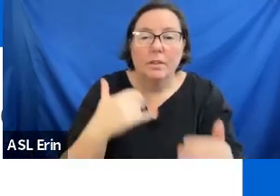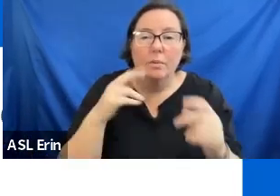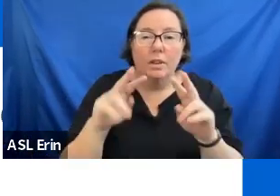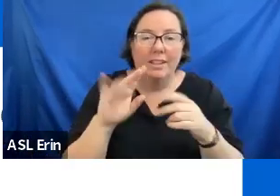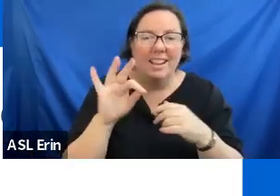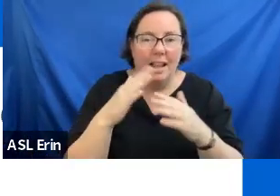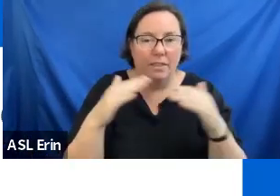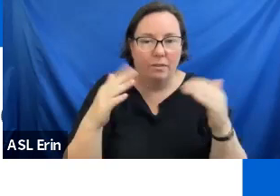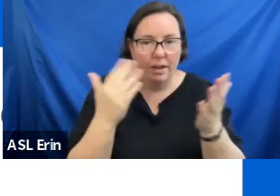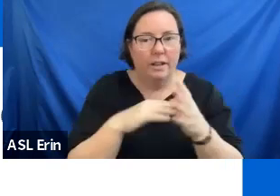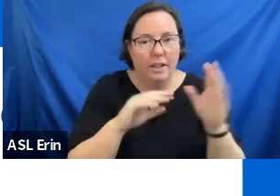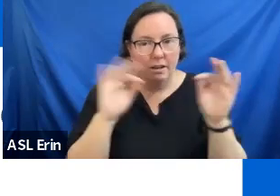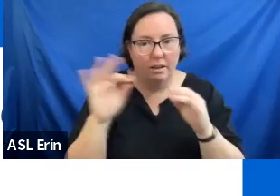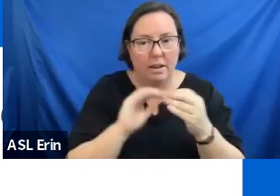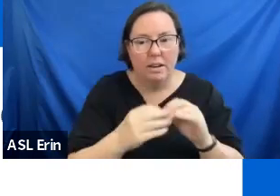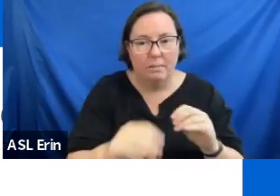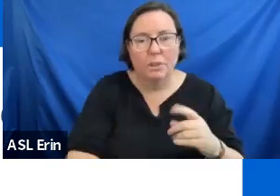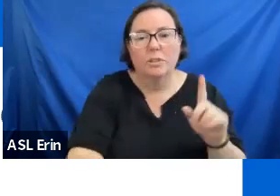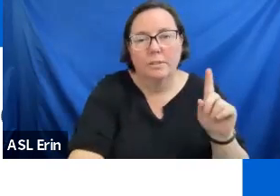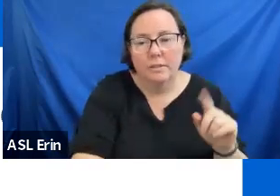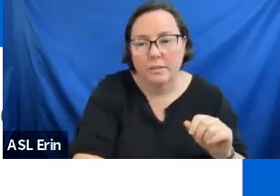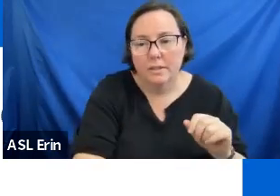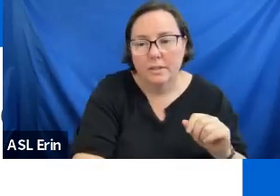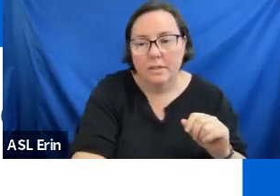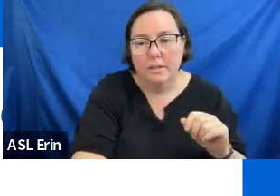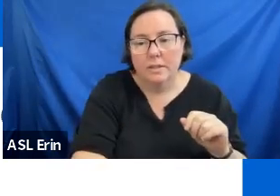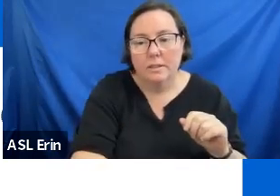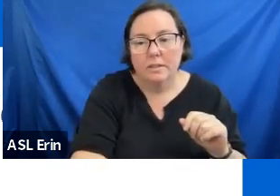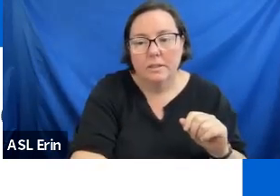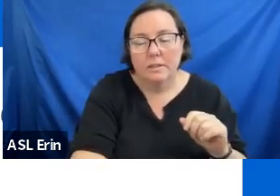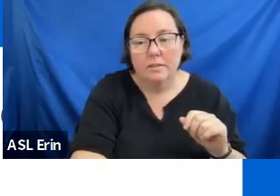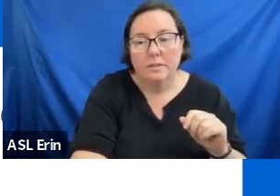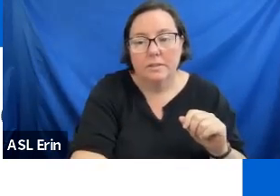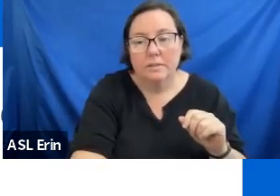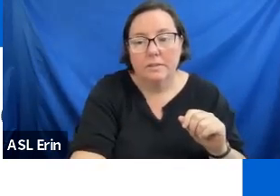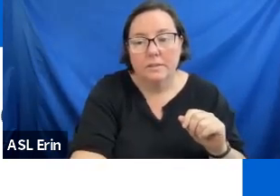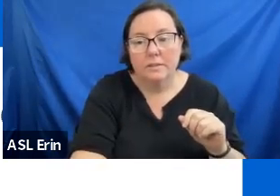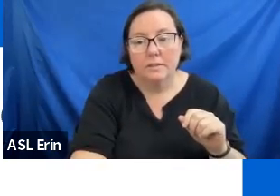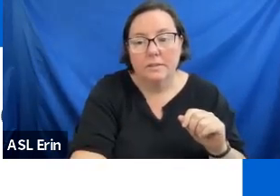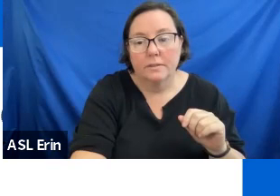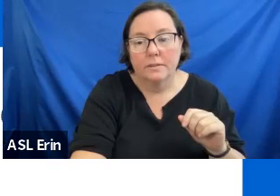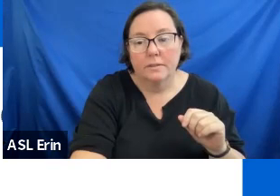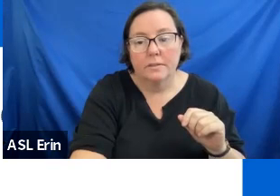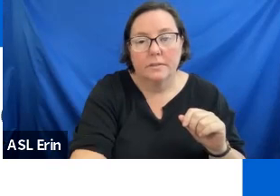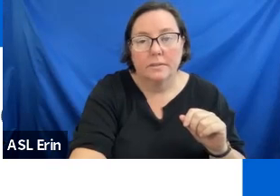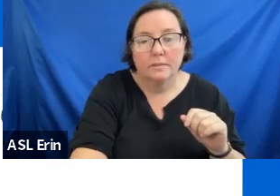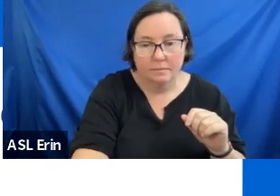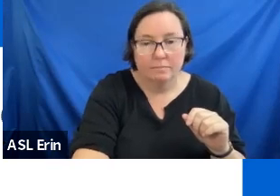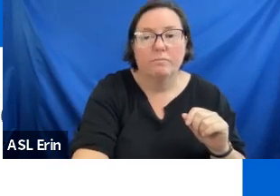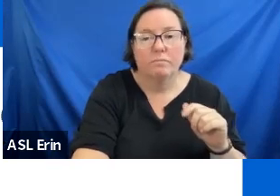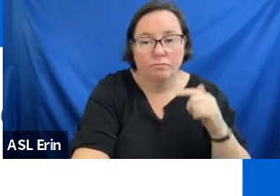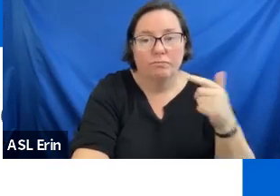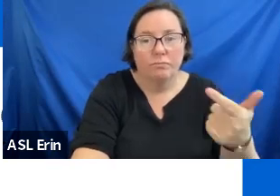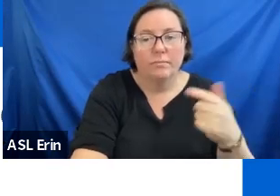Again, BLA saw an increase in terms of BPS student enrollment, up about